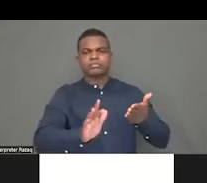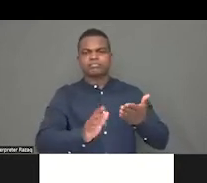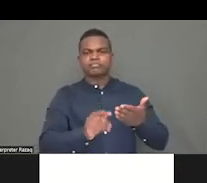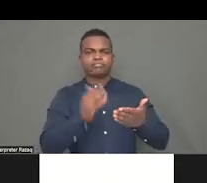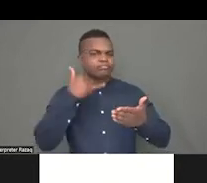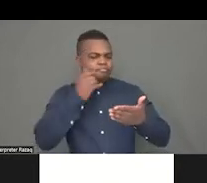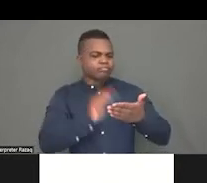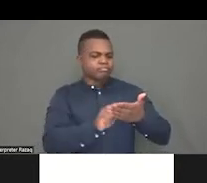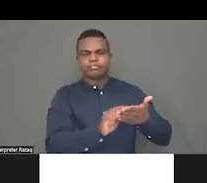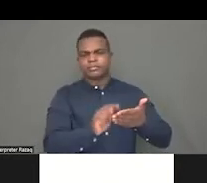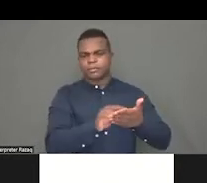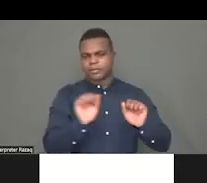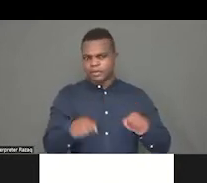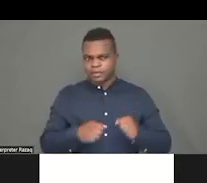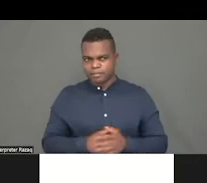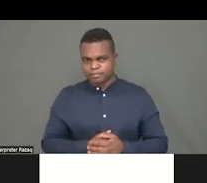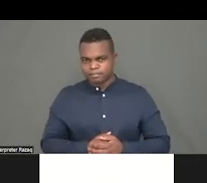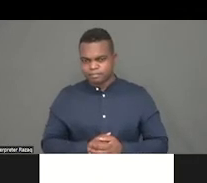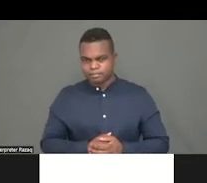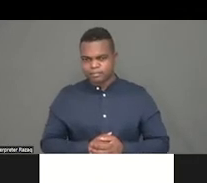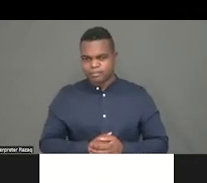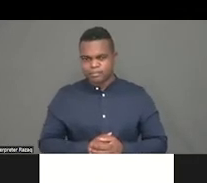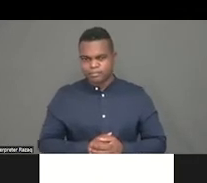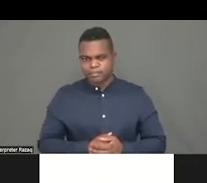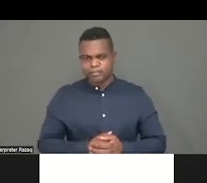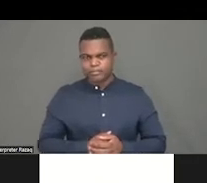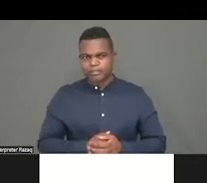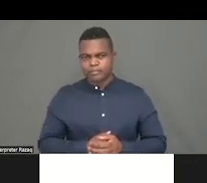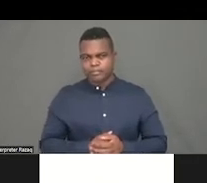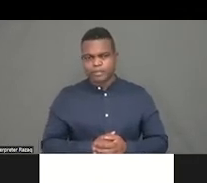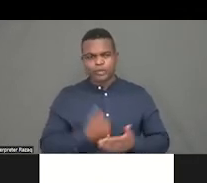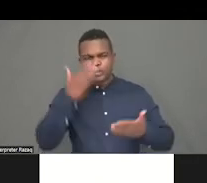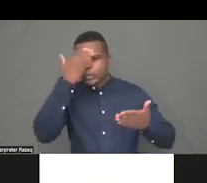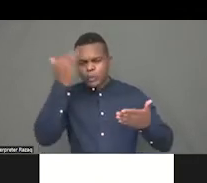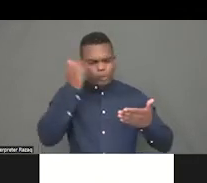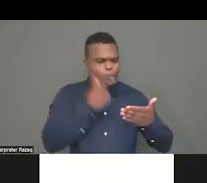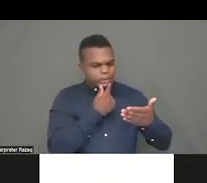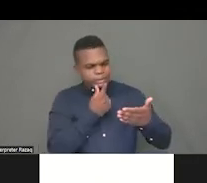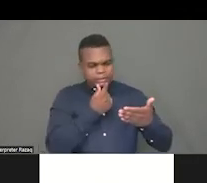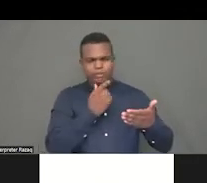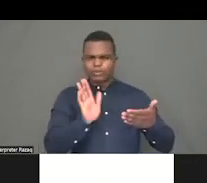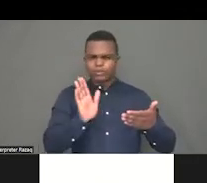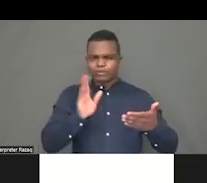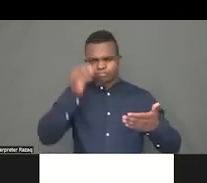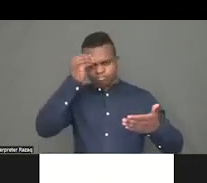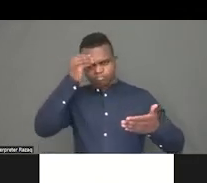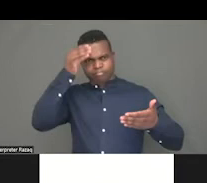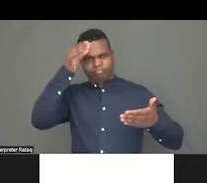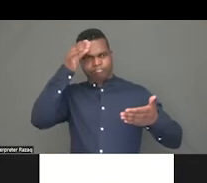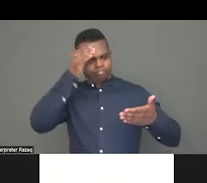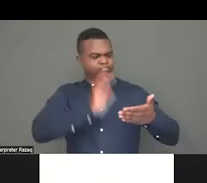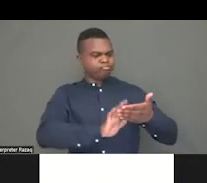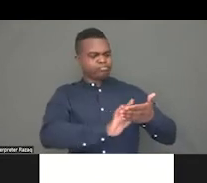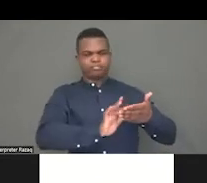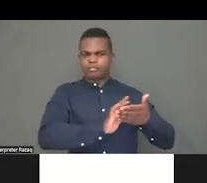present reality. I mean, specifically for the African context. In general, Africa